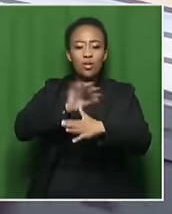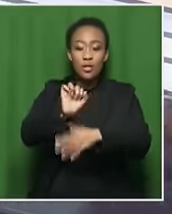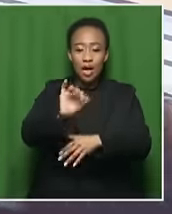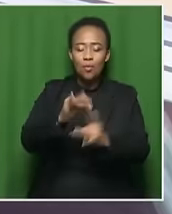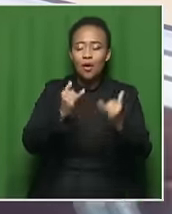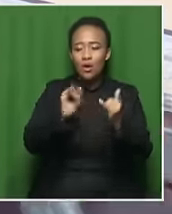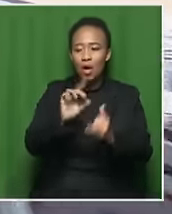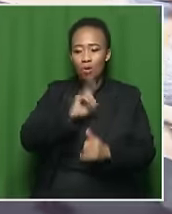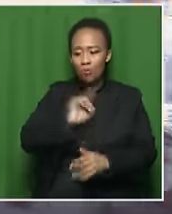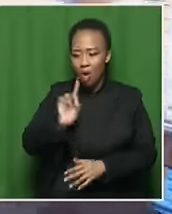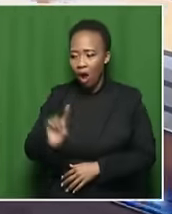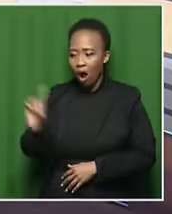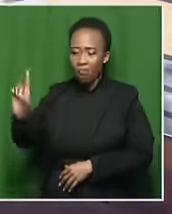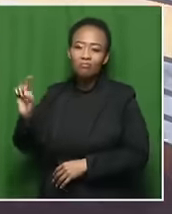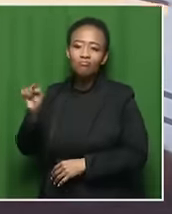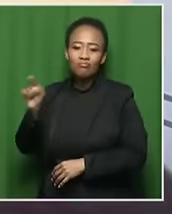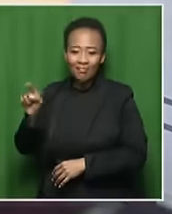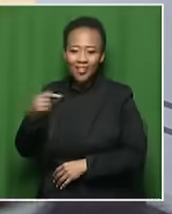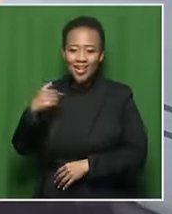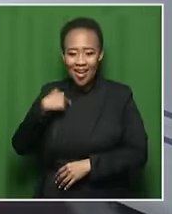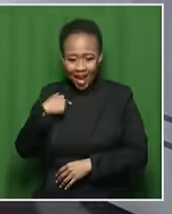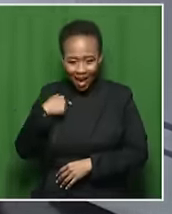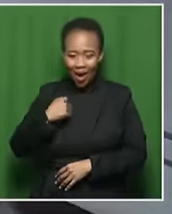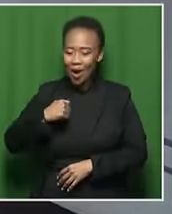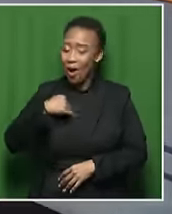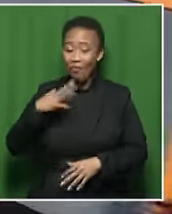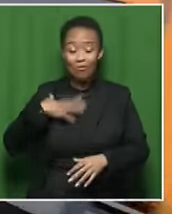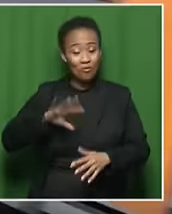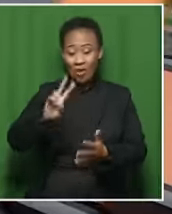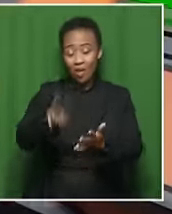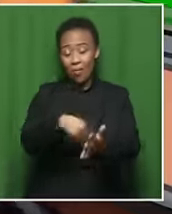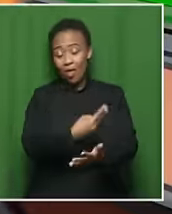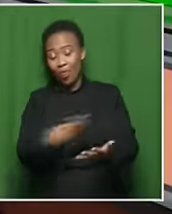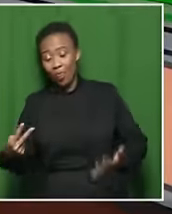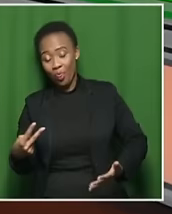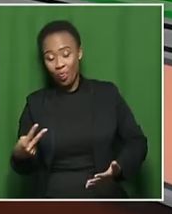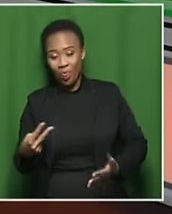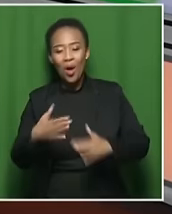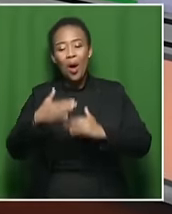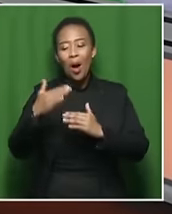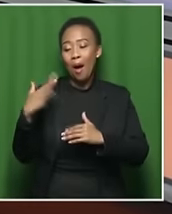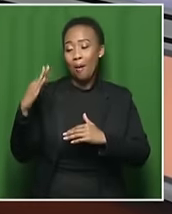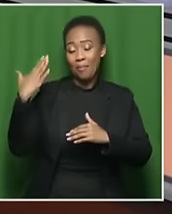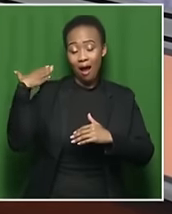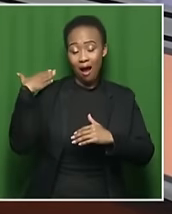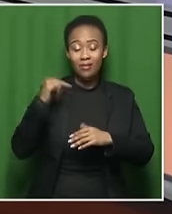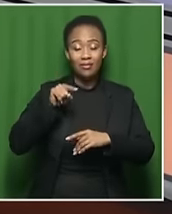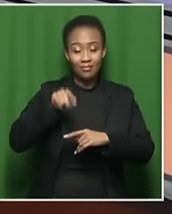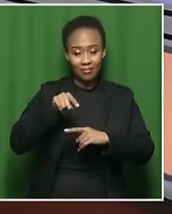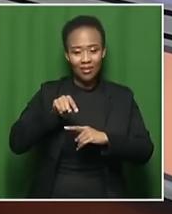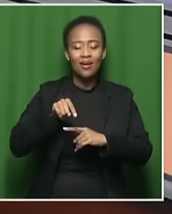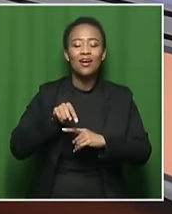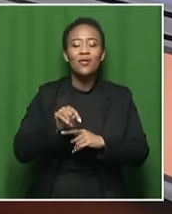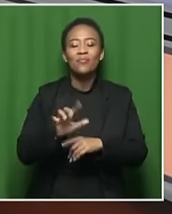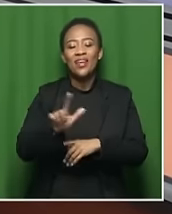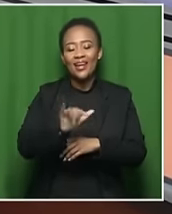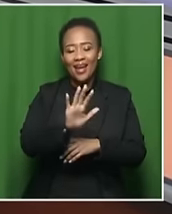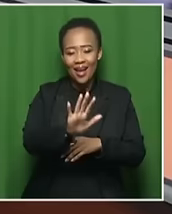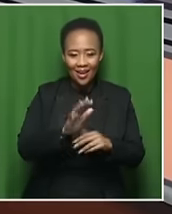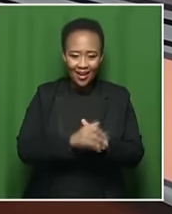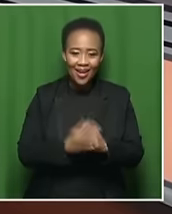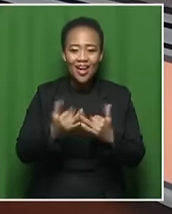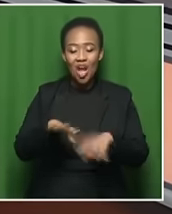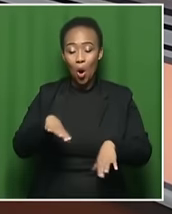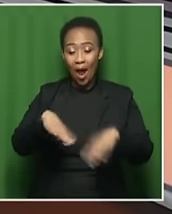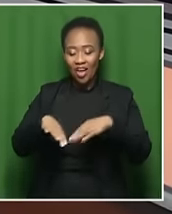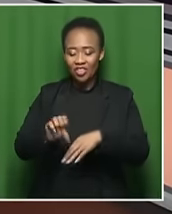across, and we try not to trip here behind Leanne, and joining me this morning for the discussion from